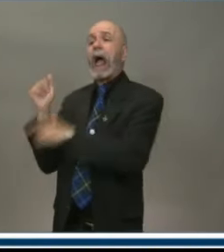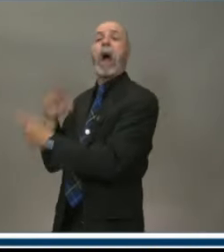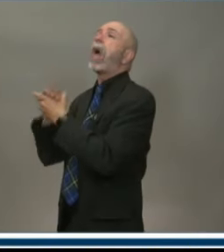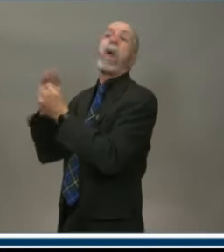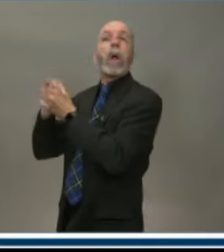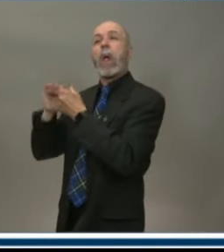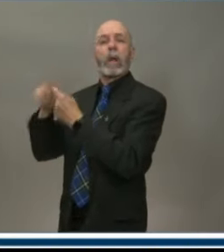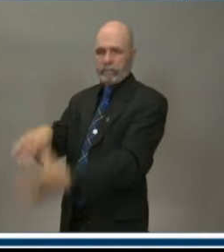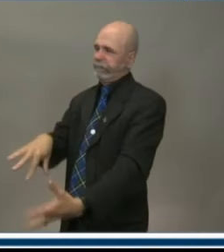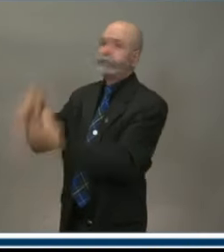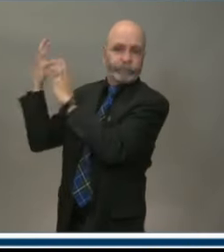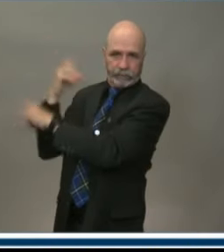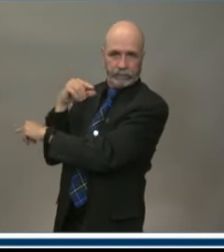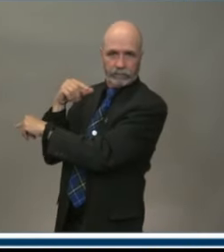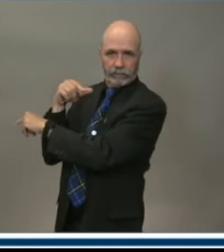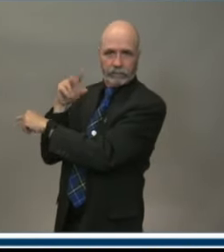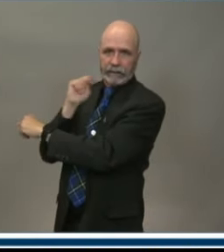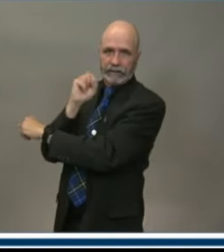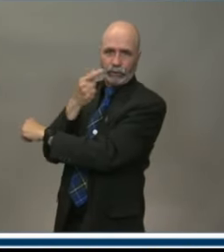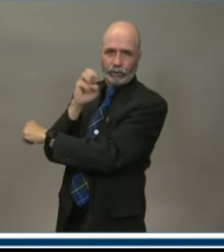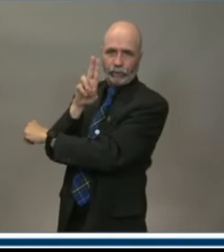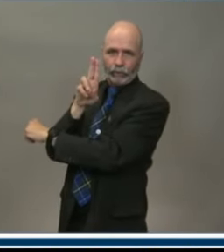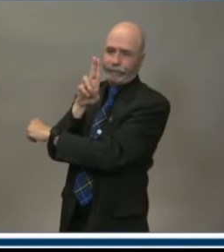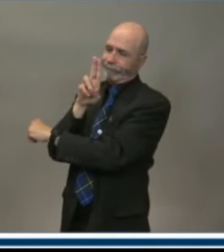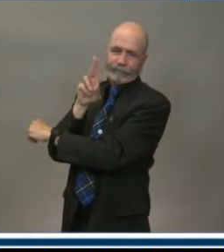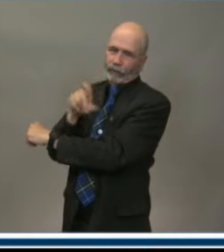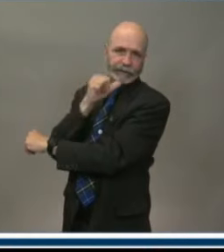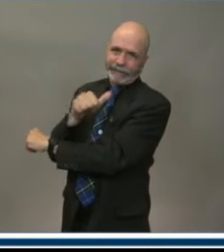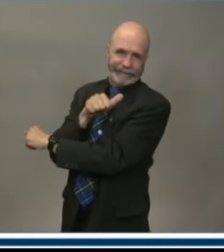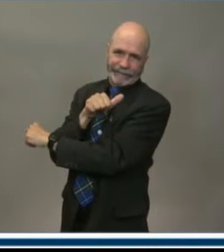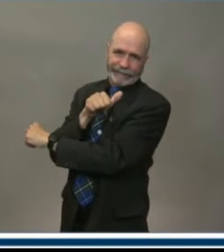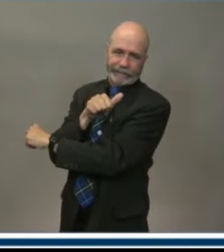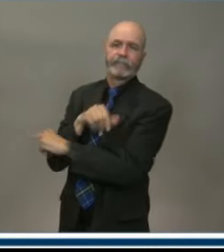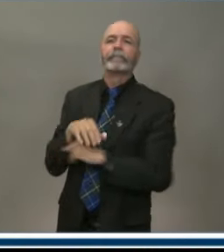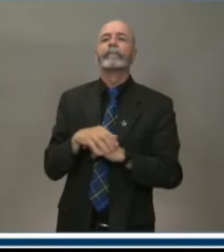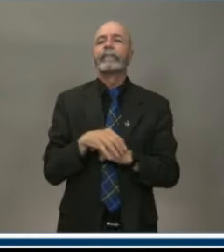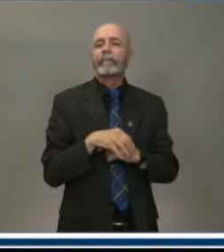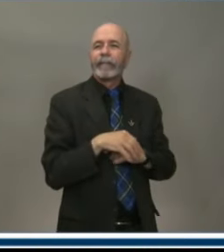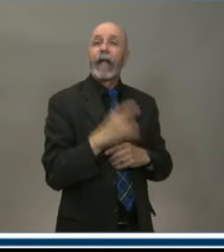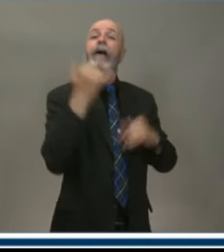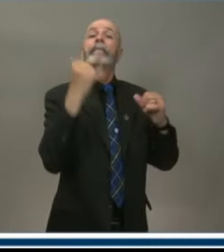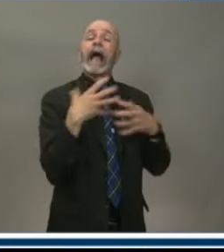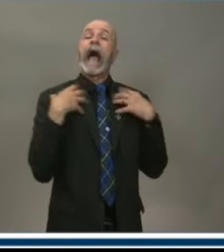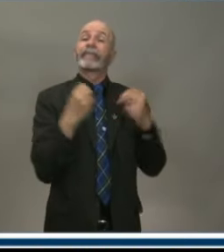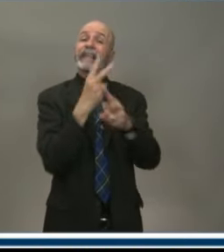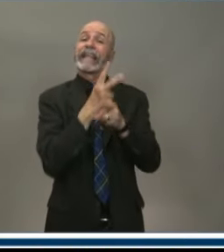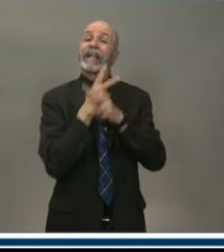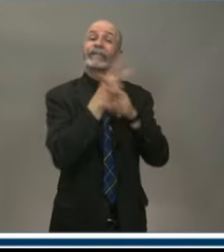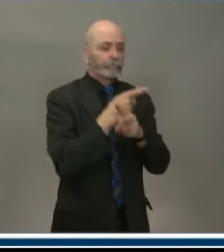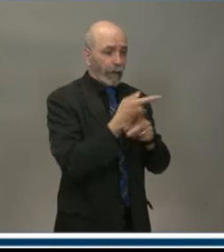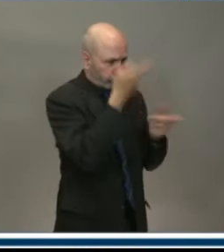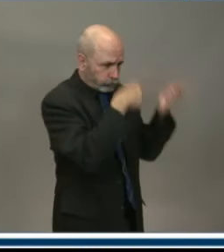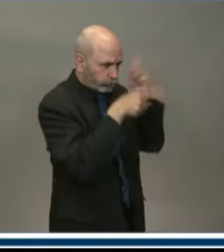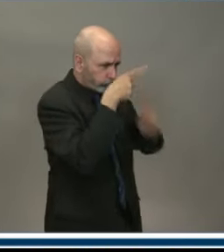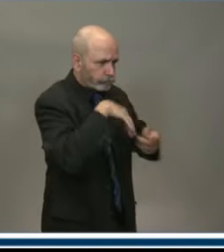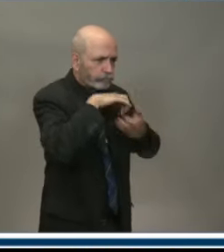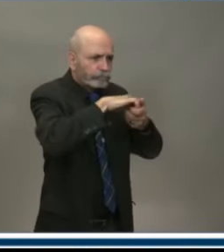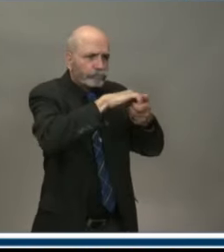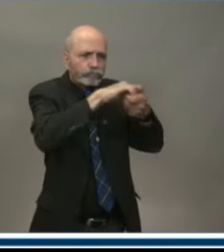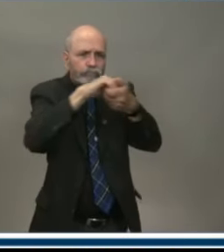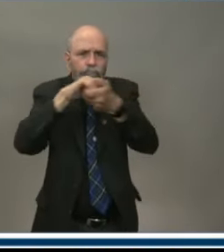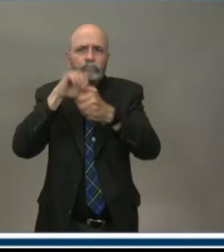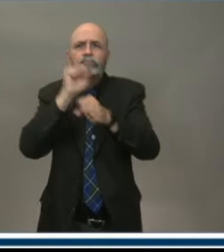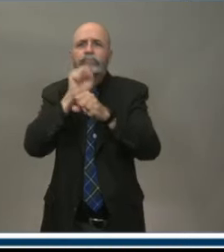already taken place on the weekend, and I want to thank all of our healthcare partners who've set aside, quite frankly, the differences that we may